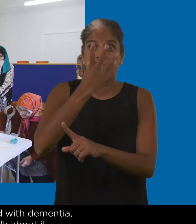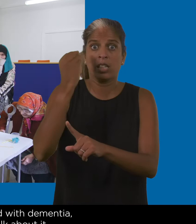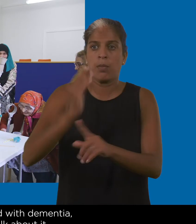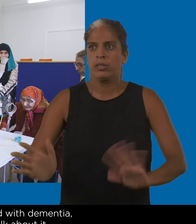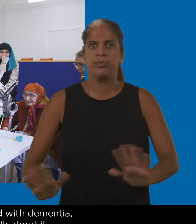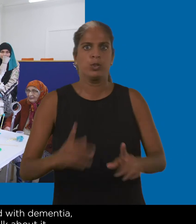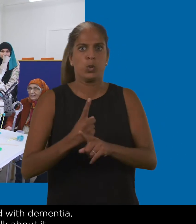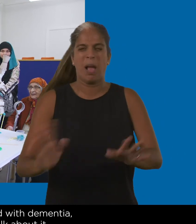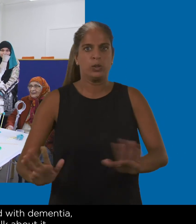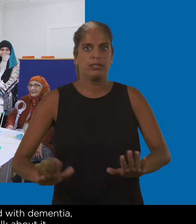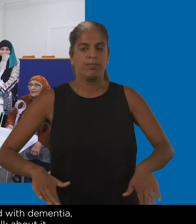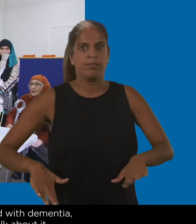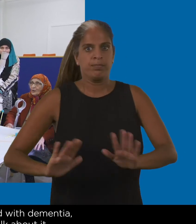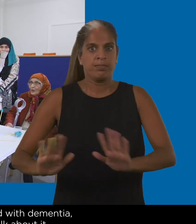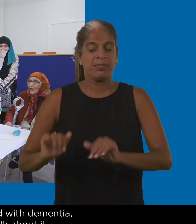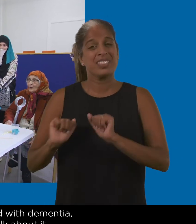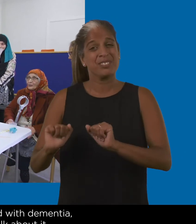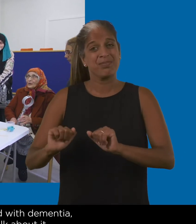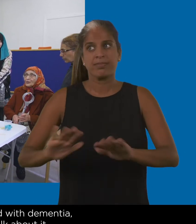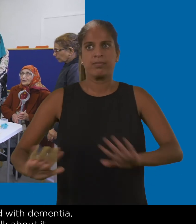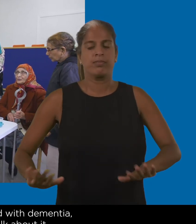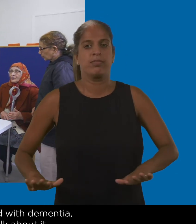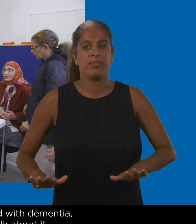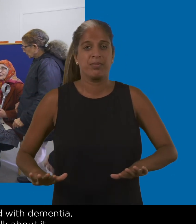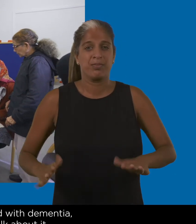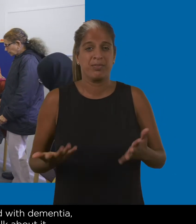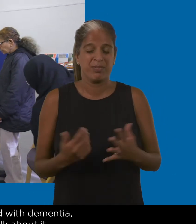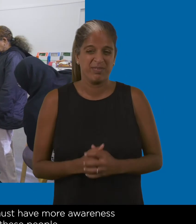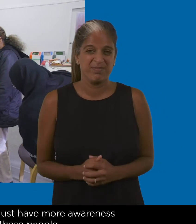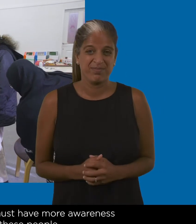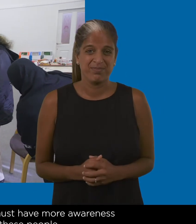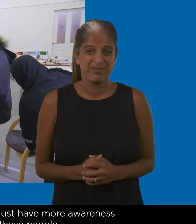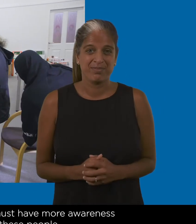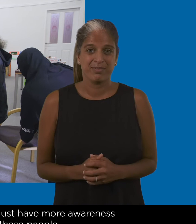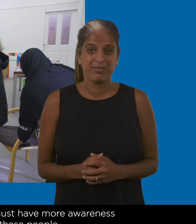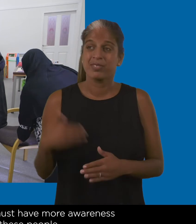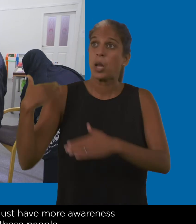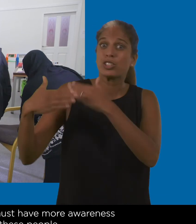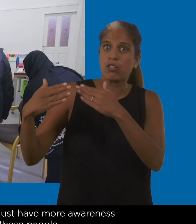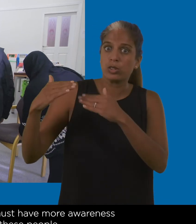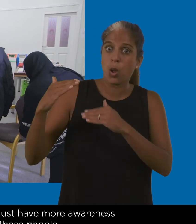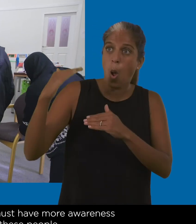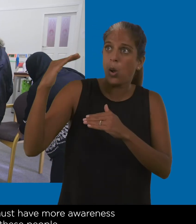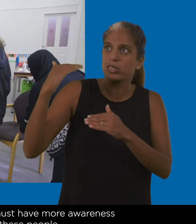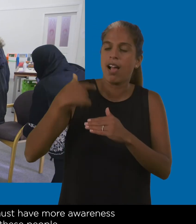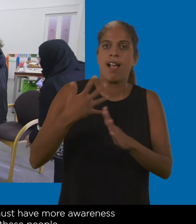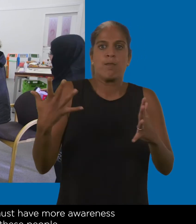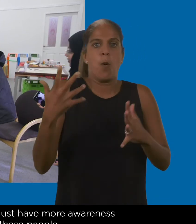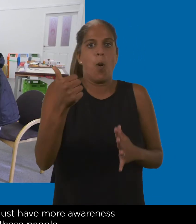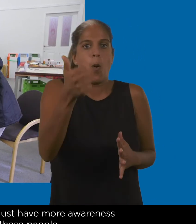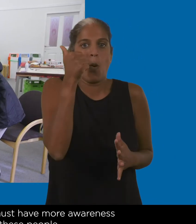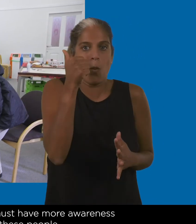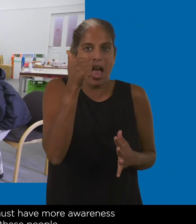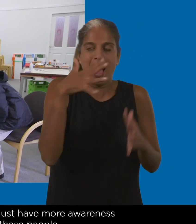dementia, people don't like to talk about it. Our generation is getting older. We must have